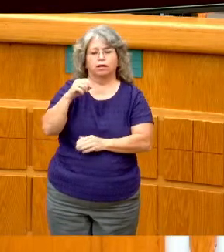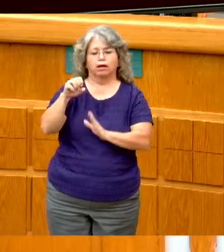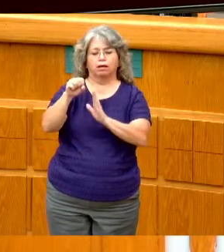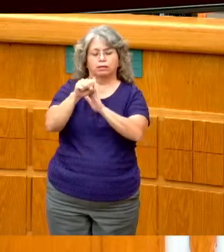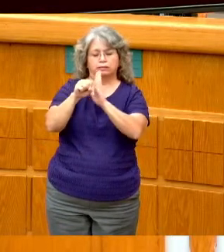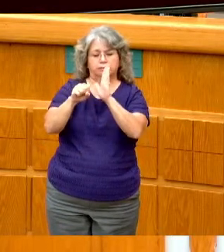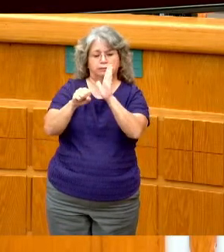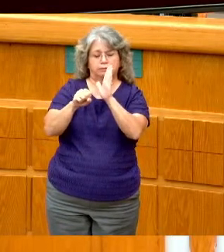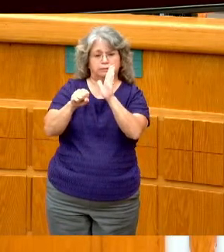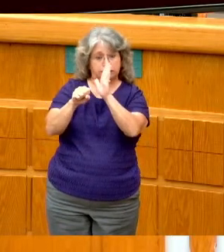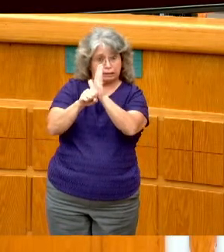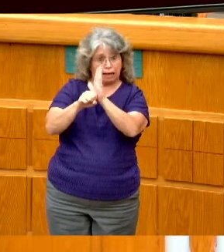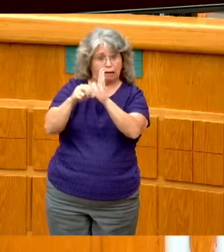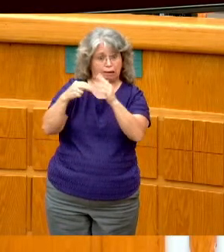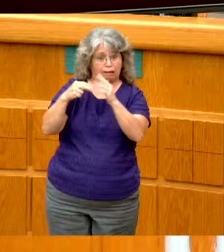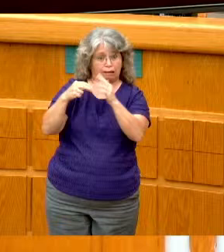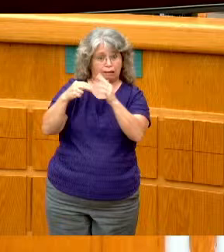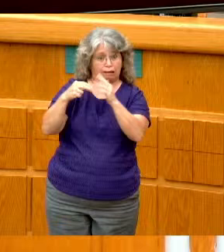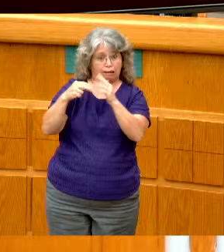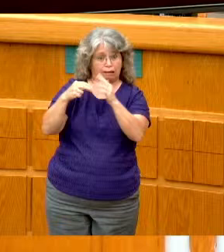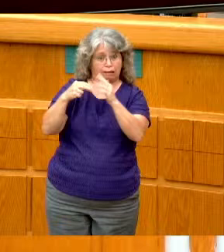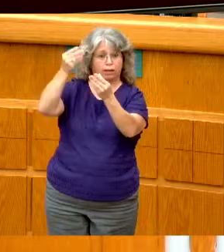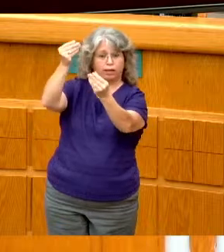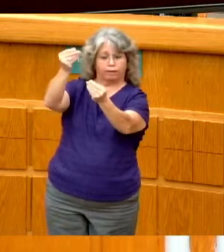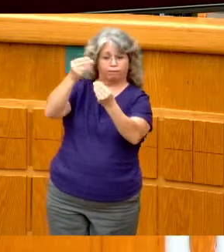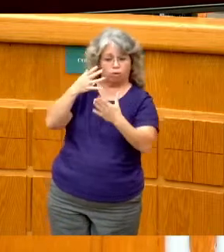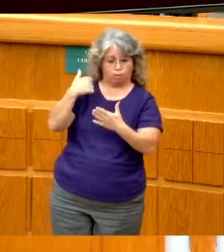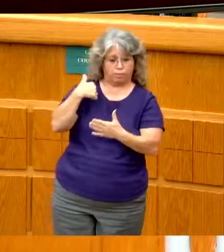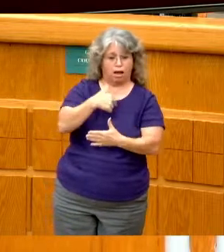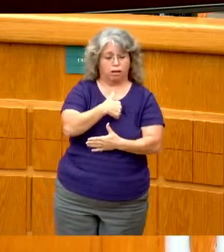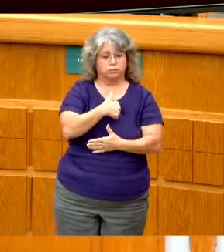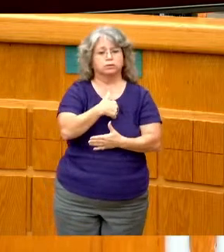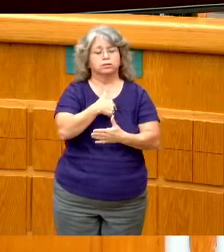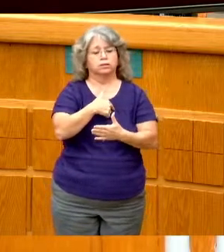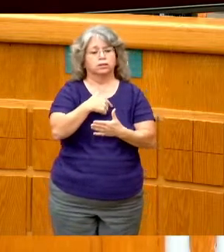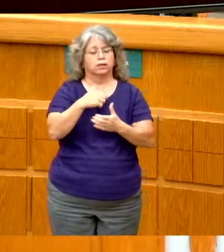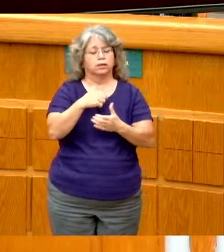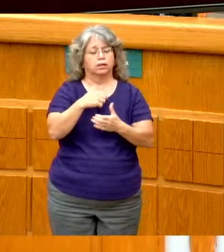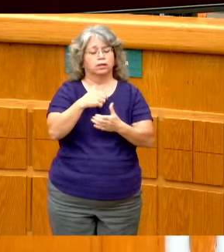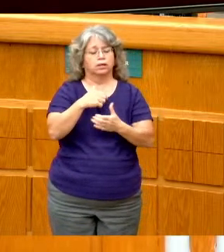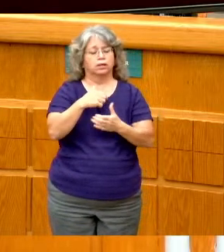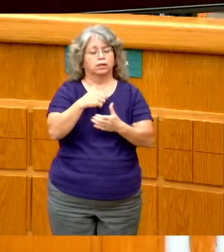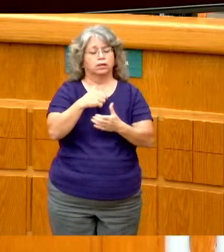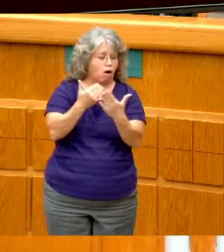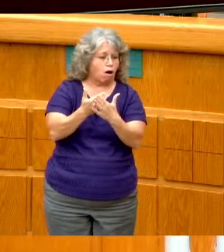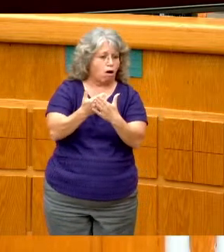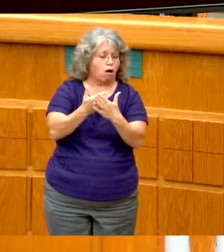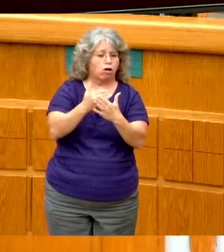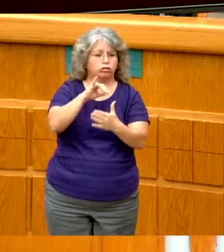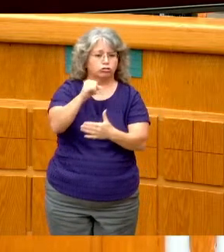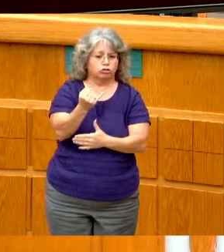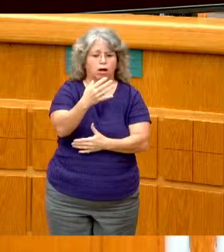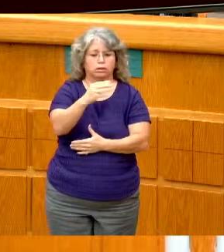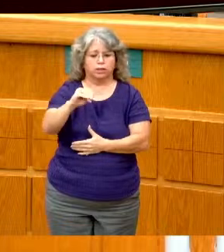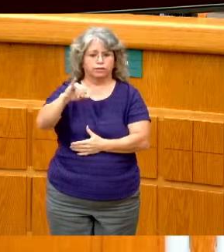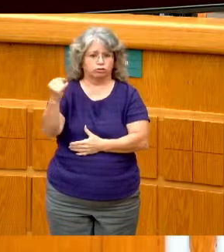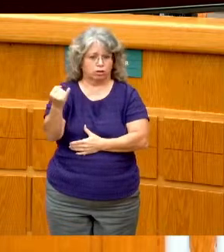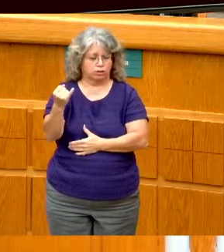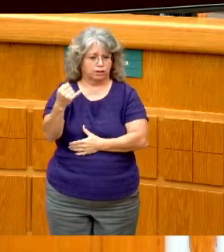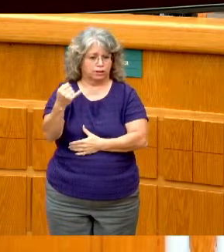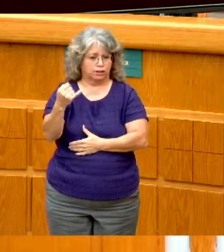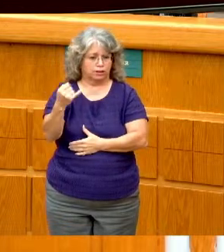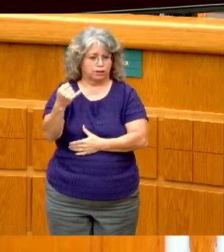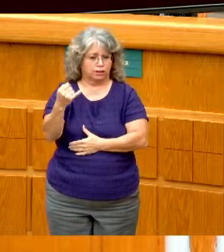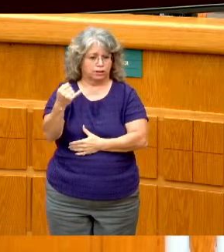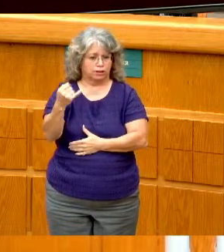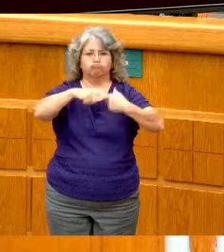Health Services asked vaccine providers to pause all administration of the Johnson & Johnson vaccine. The pause was